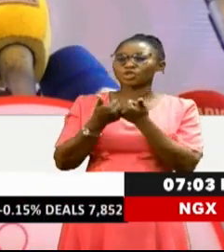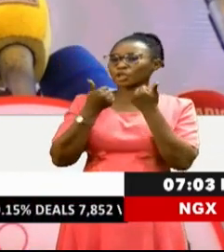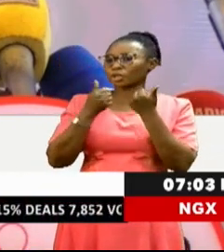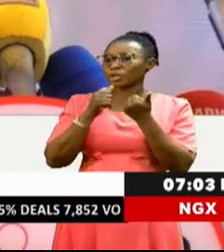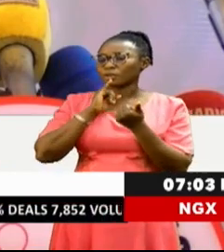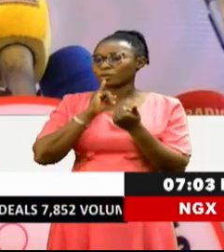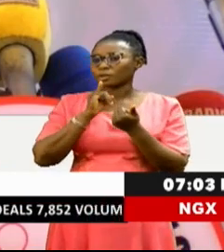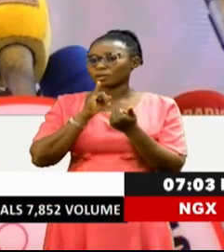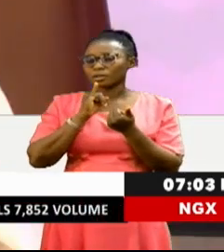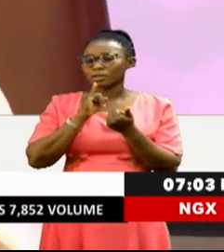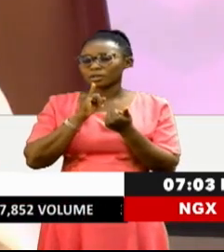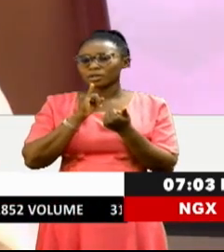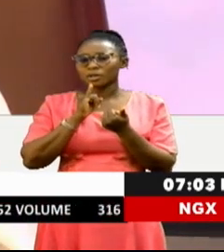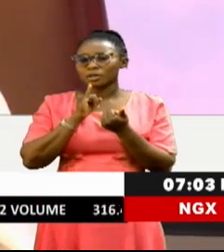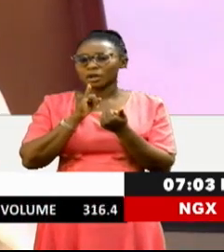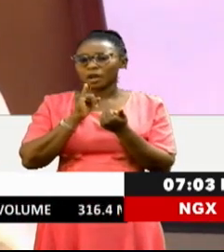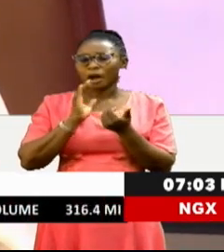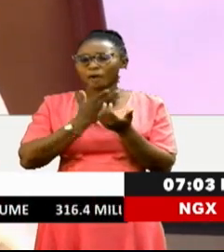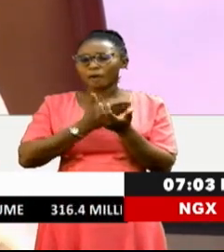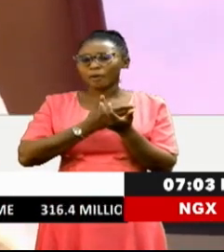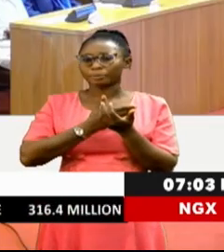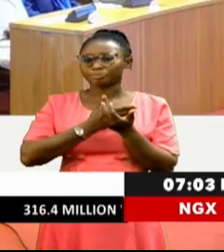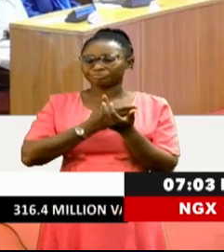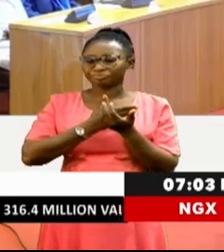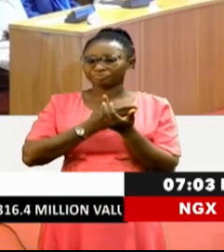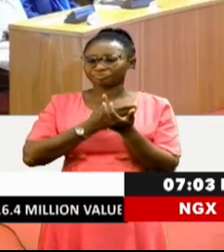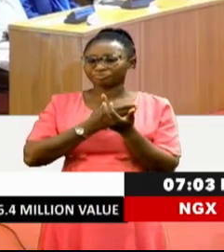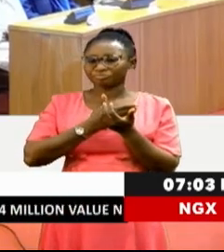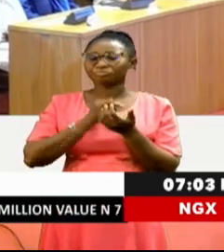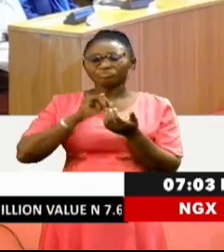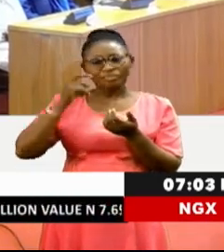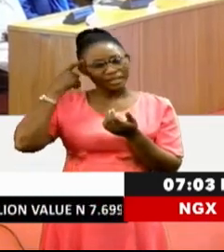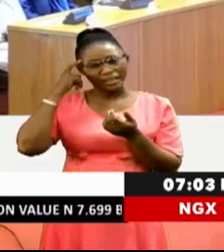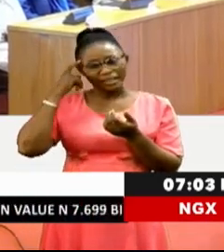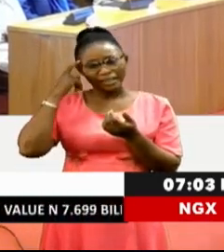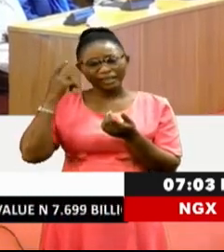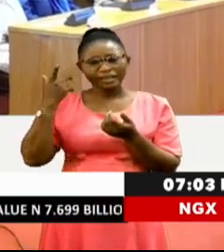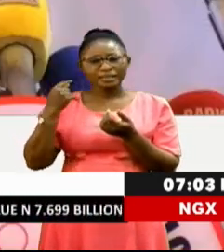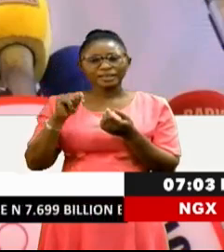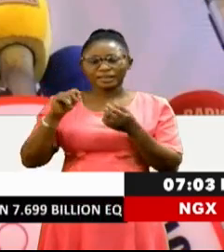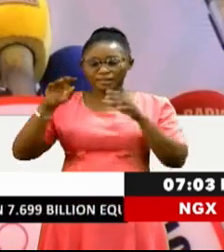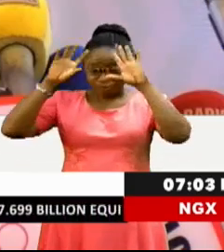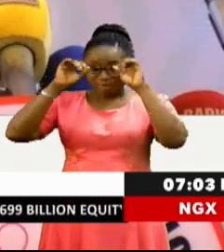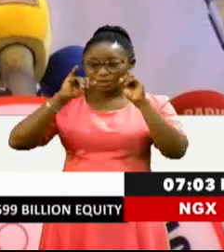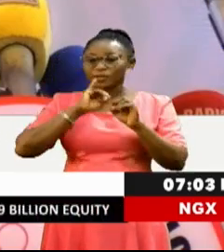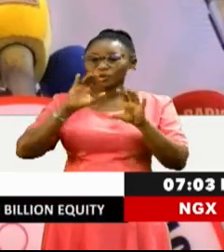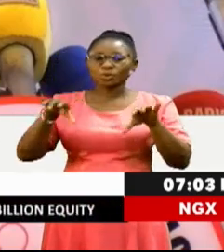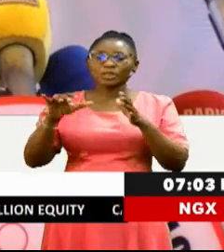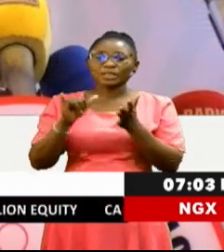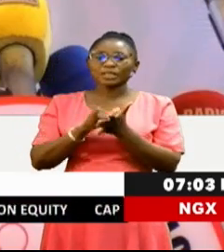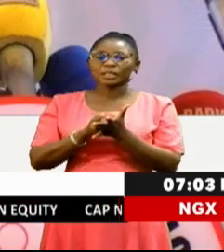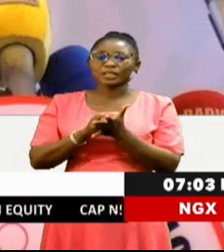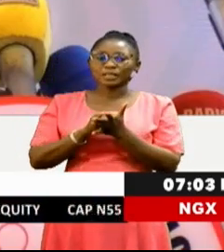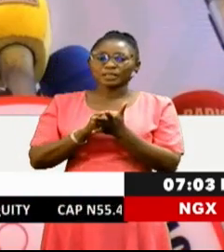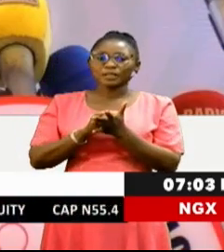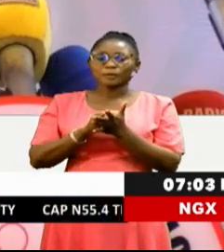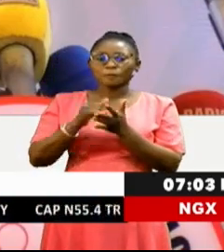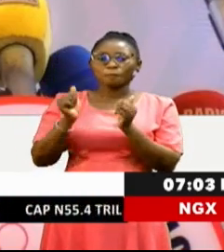ability to rise up to the occasion that makes the difference. I think the president is doing that with every sense